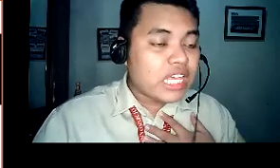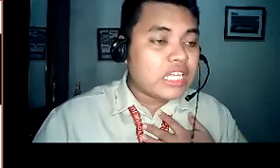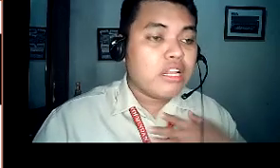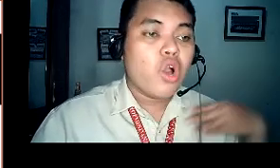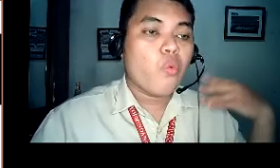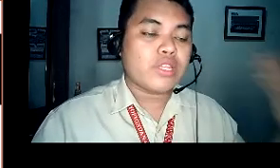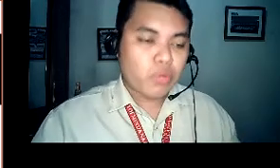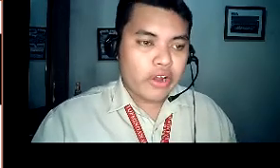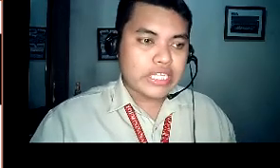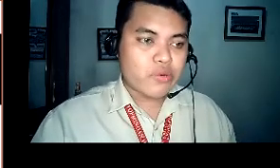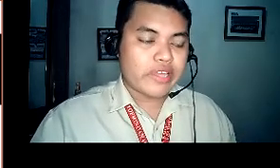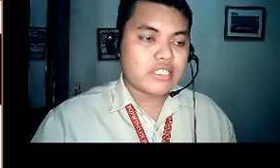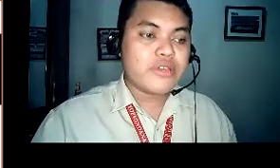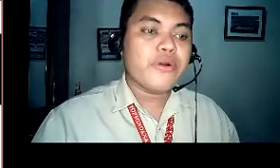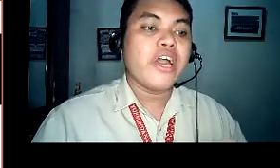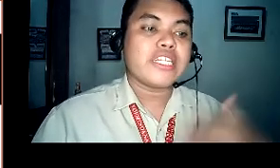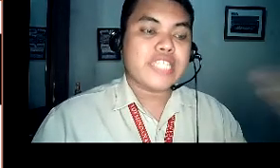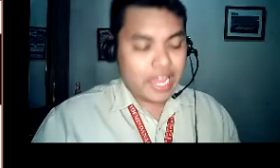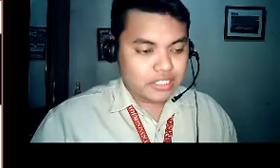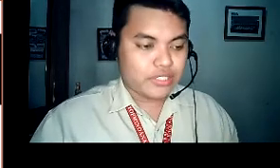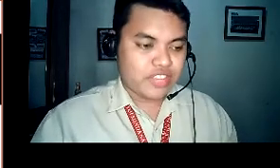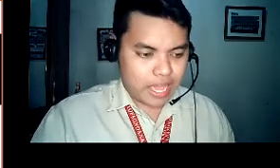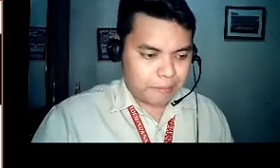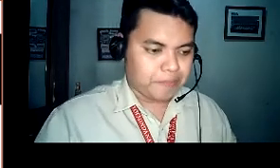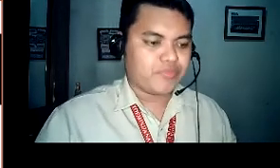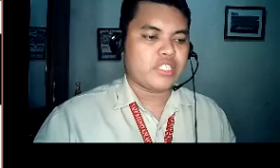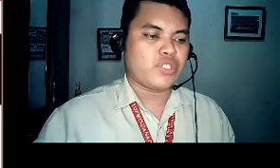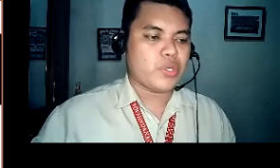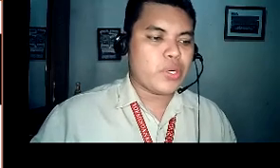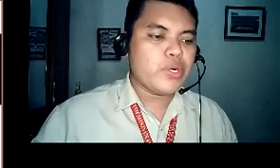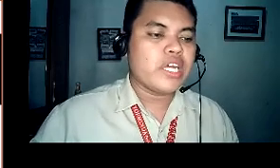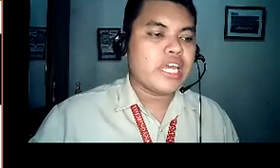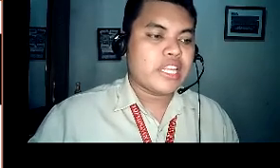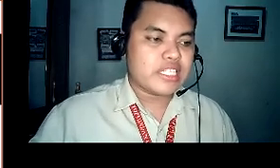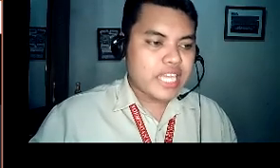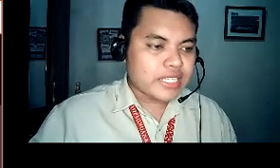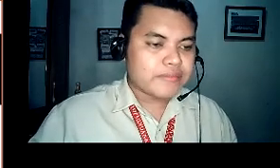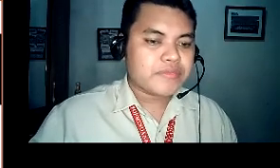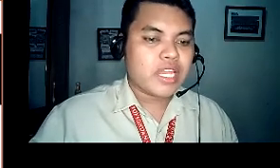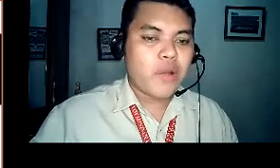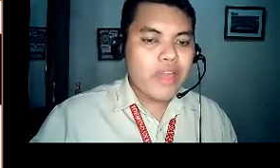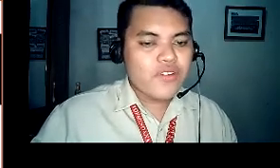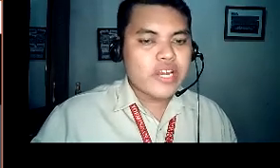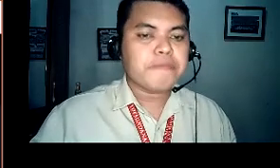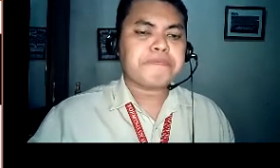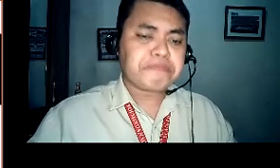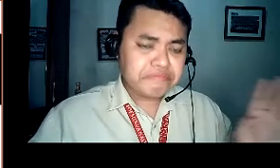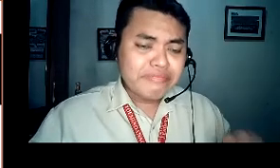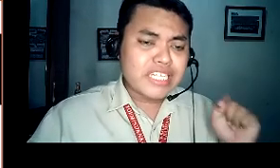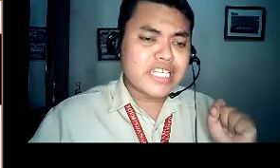we feel, what we are trying to tell to them. So that's it.